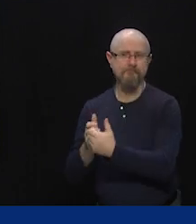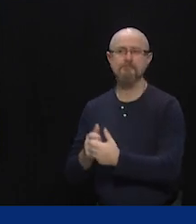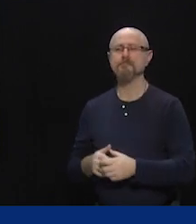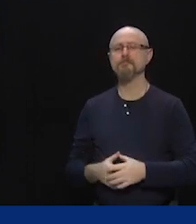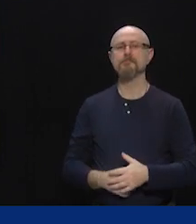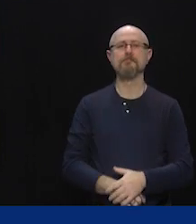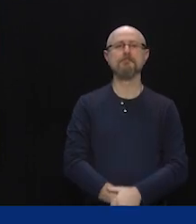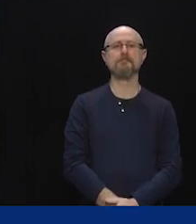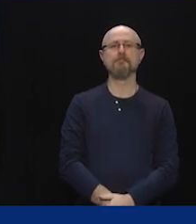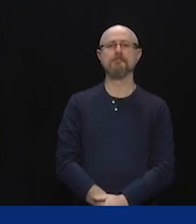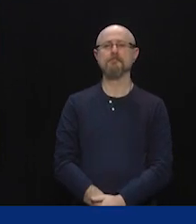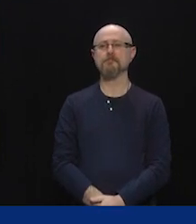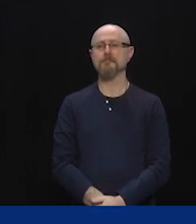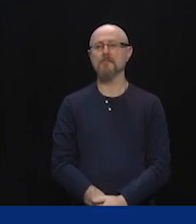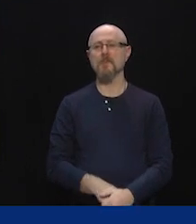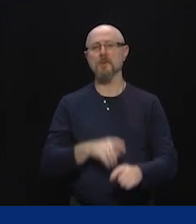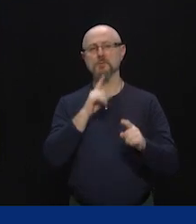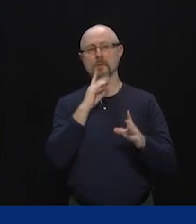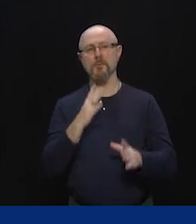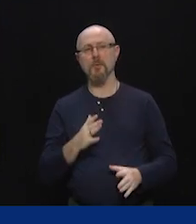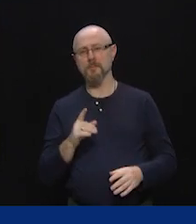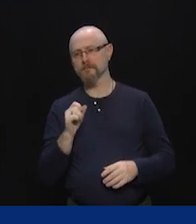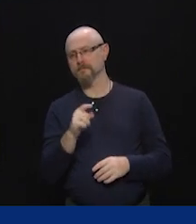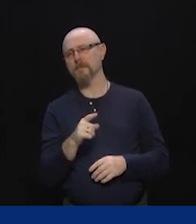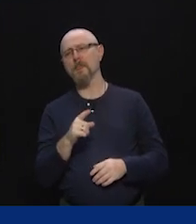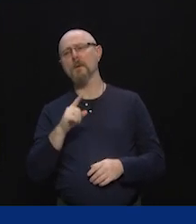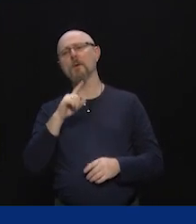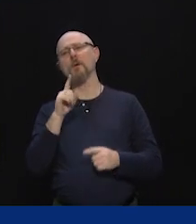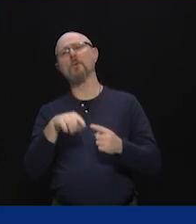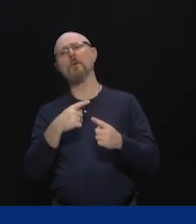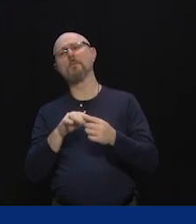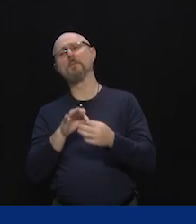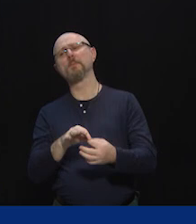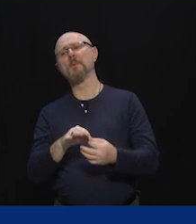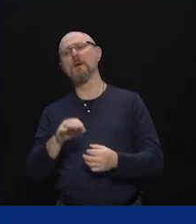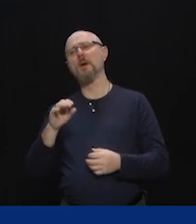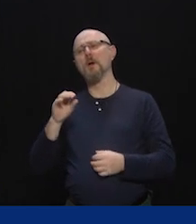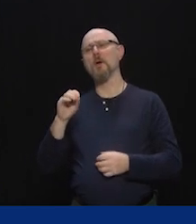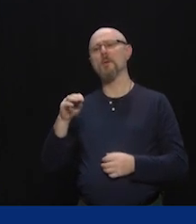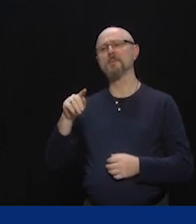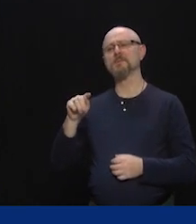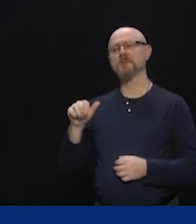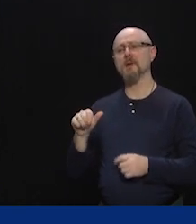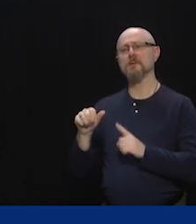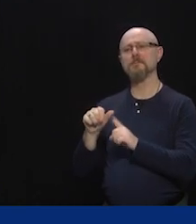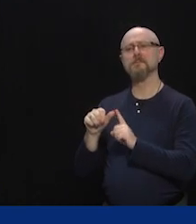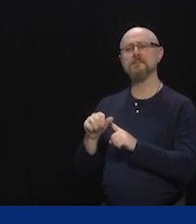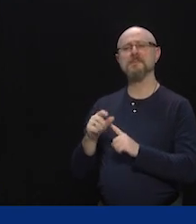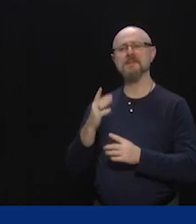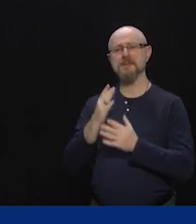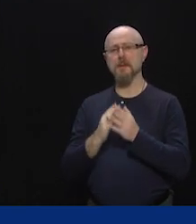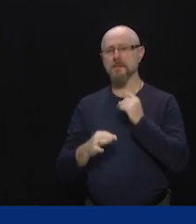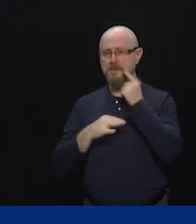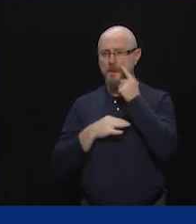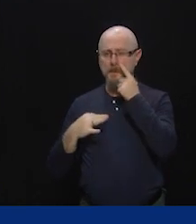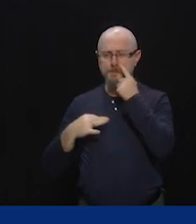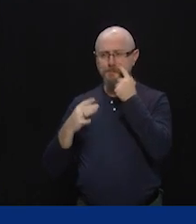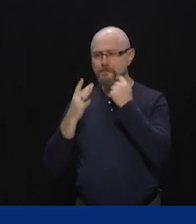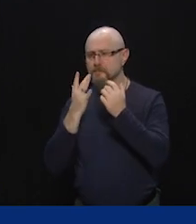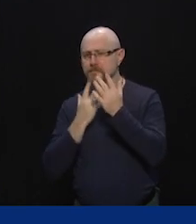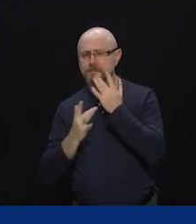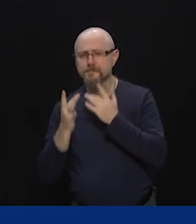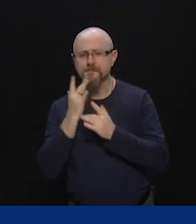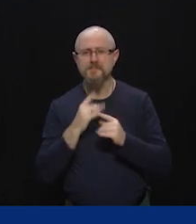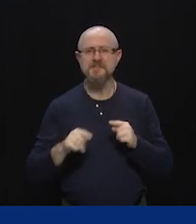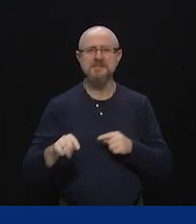Governor, question for you about the MTA. We've seen some crew shortages in the last several weeks. Have